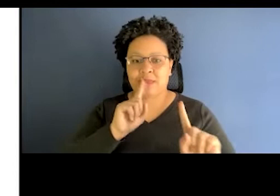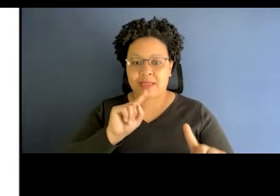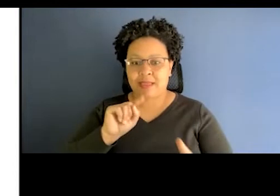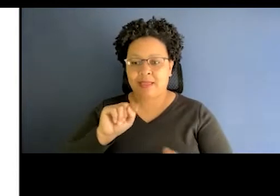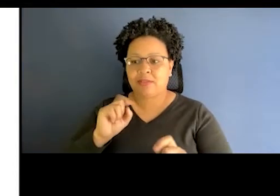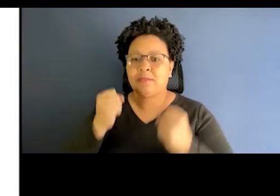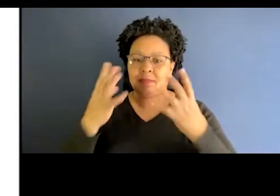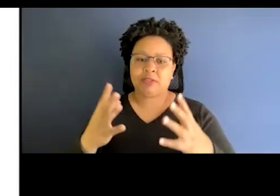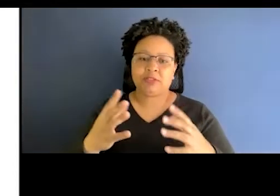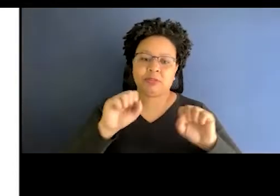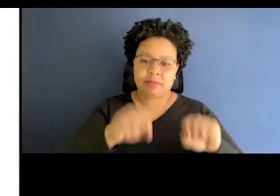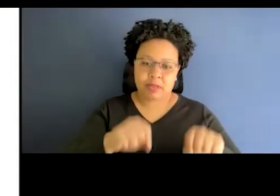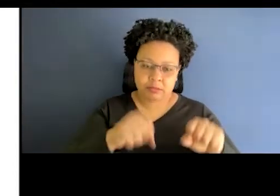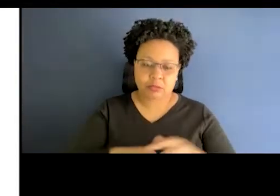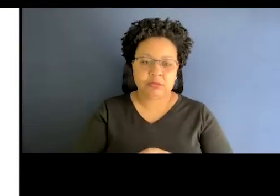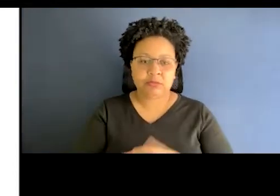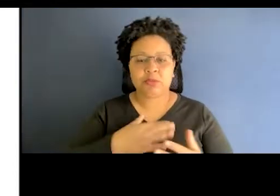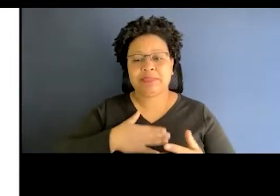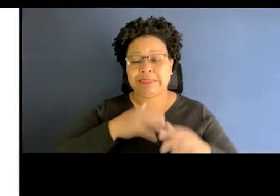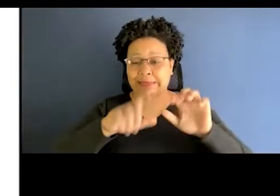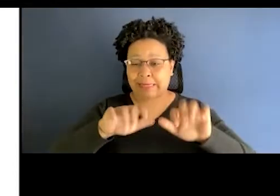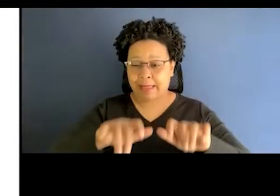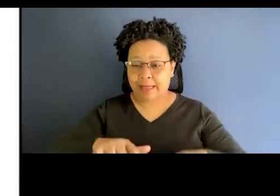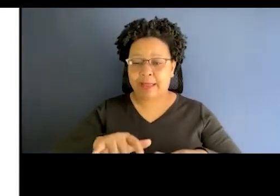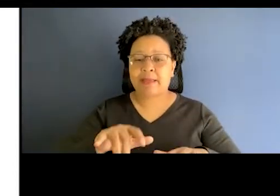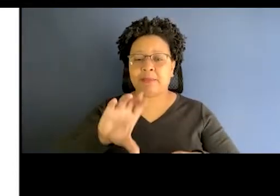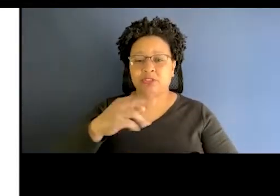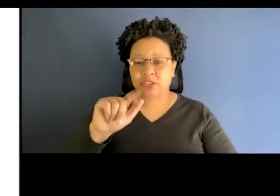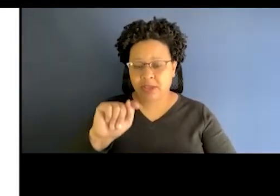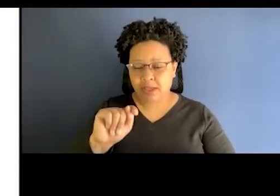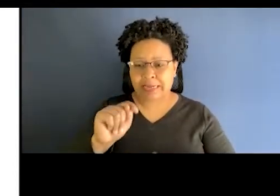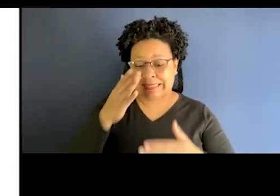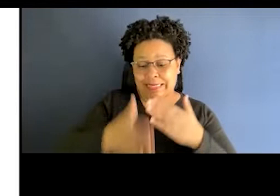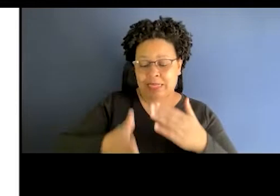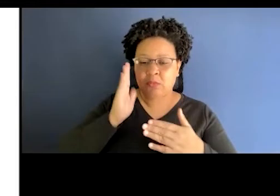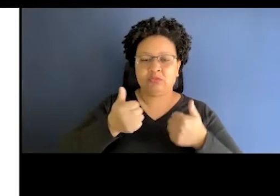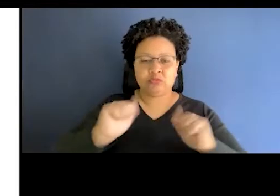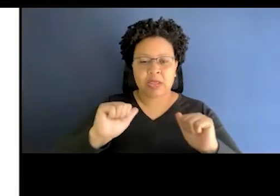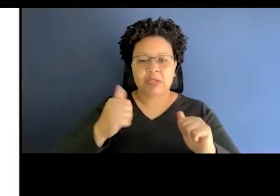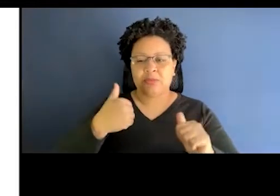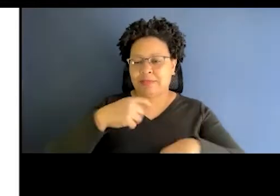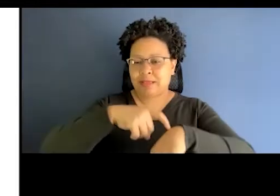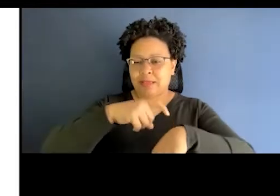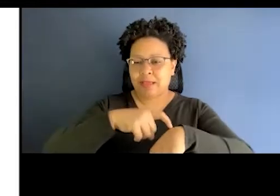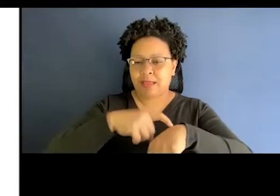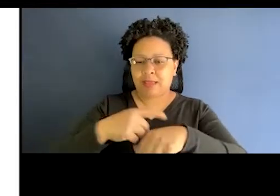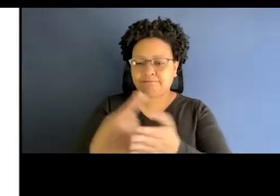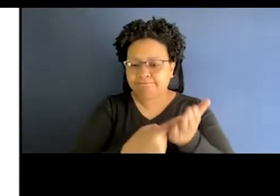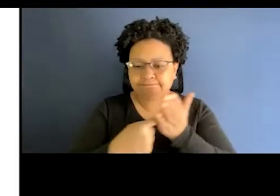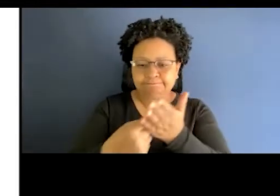as possible. So please type them in the chat. And at the end, we will try to make sure to have time to